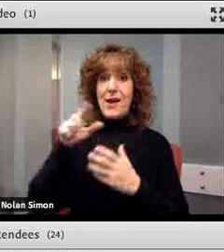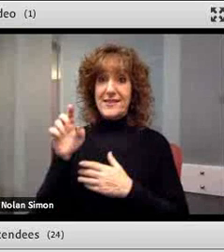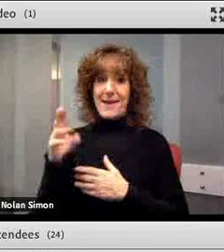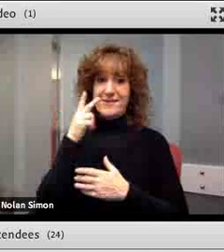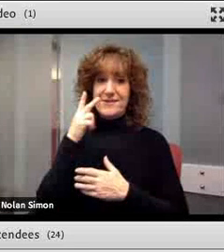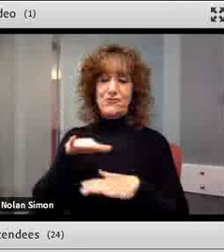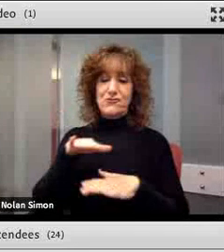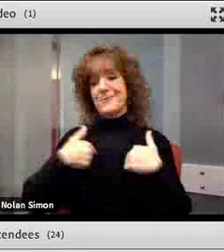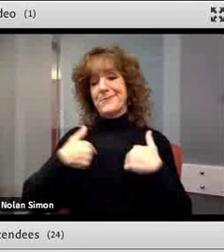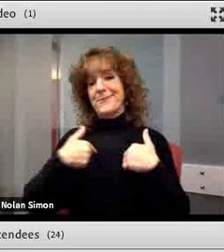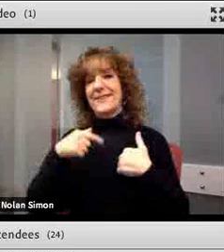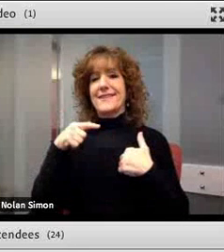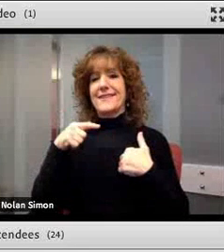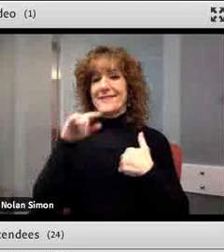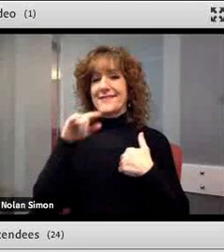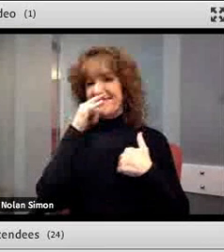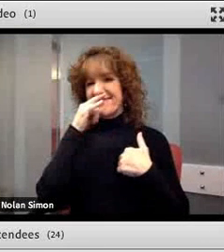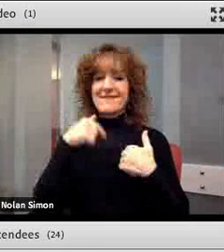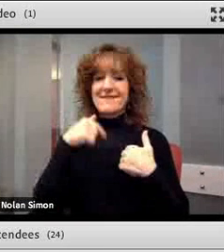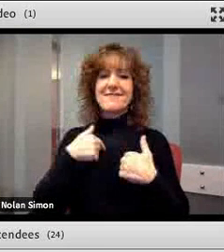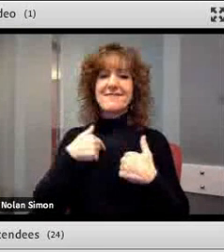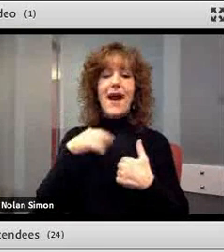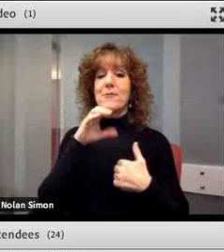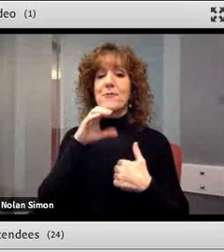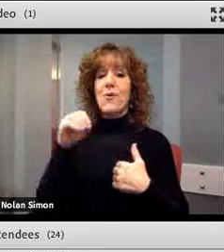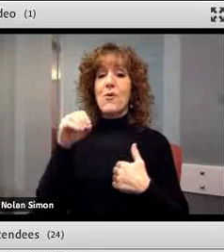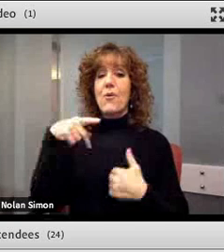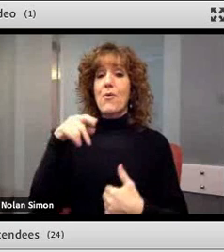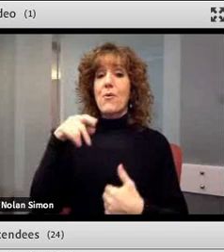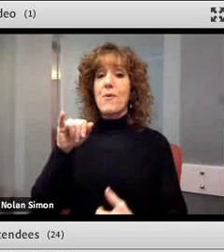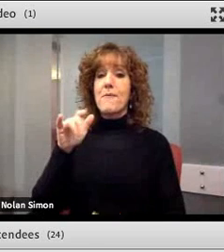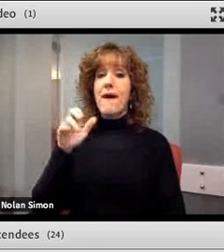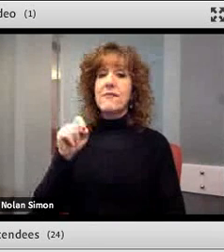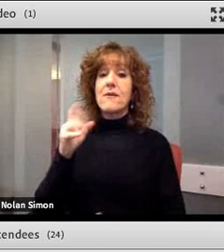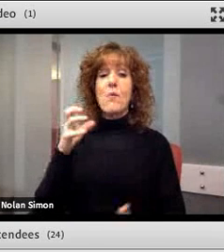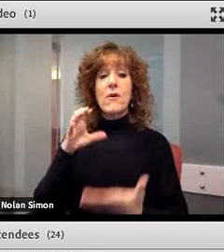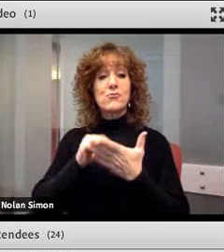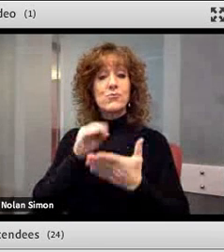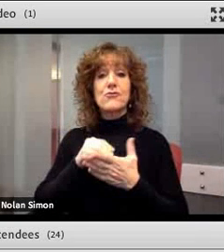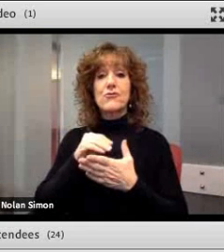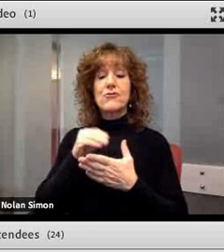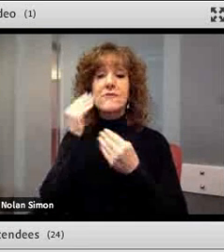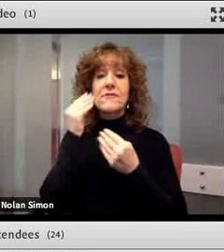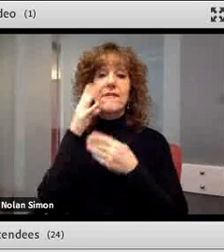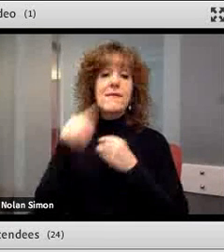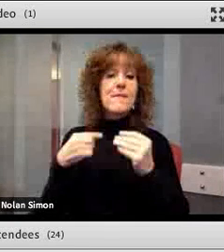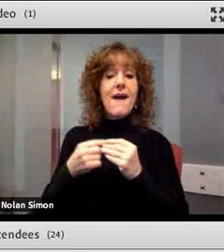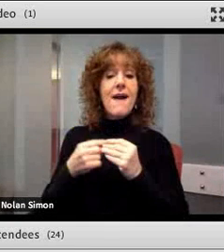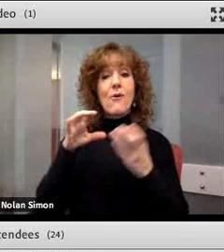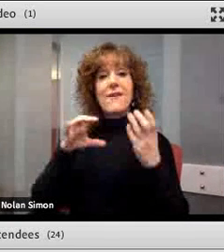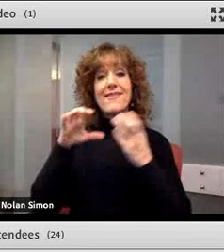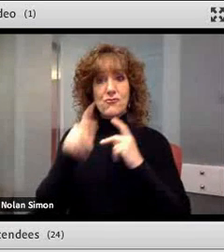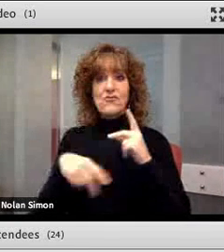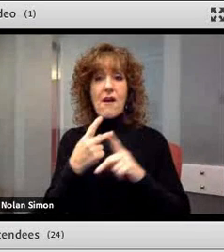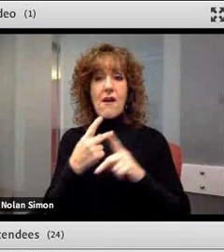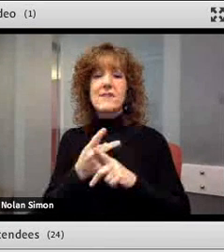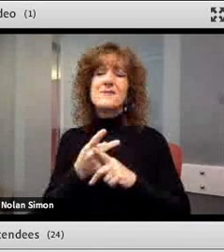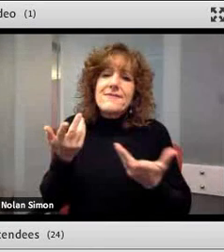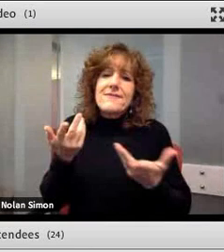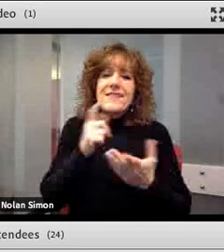here I'm the child, is the co-pilot. And then if you want to learn information, for example, about cloud types, well,